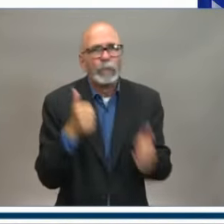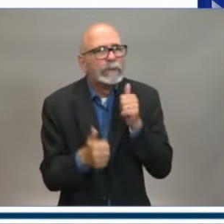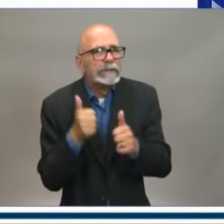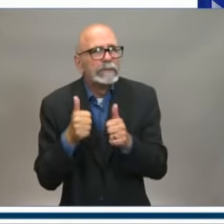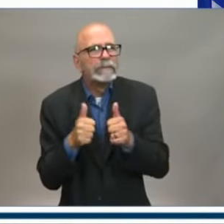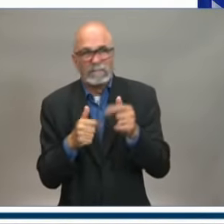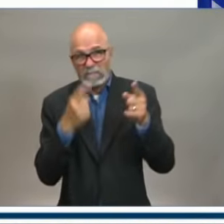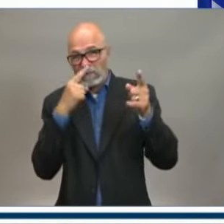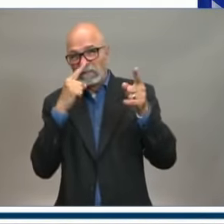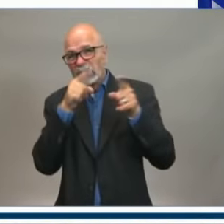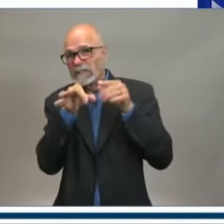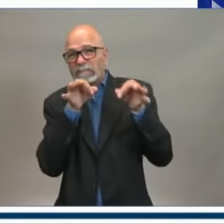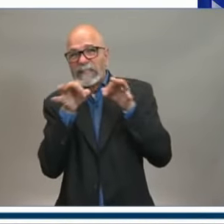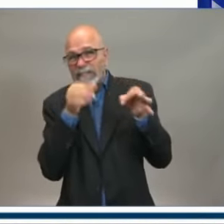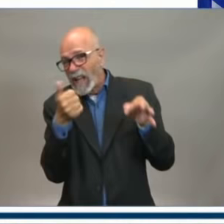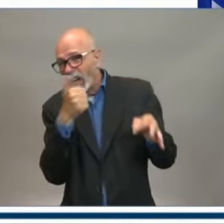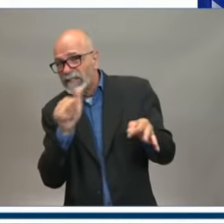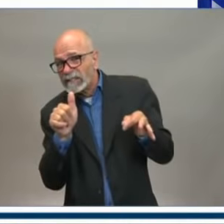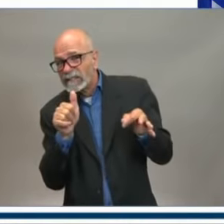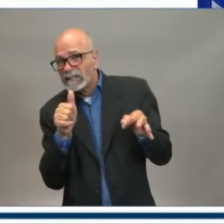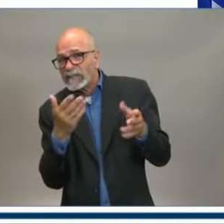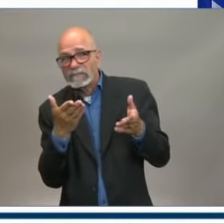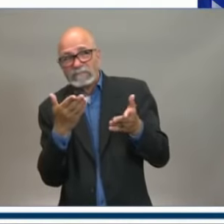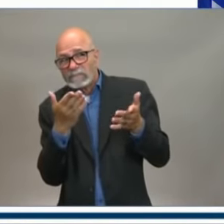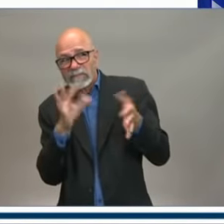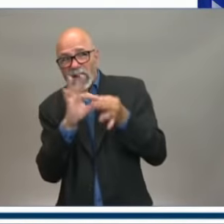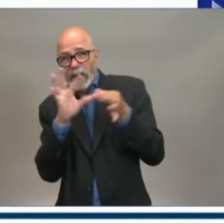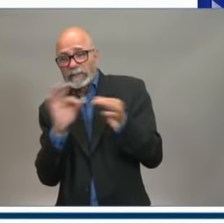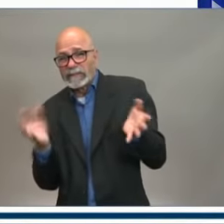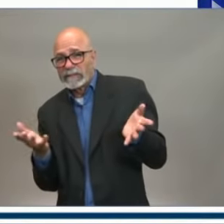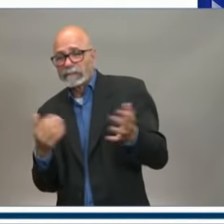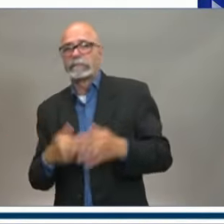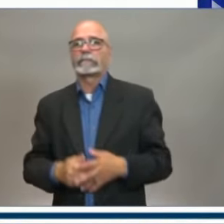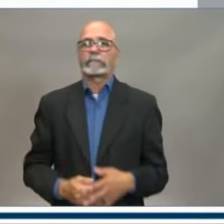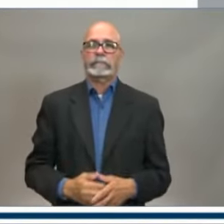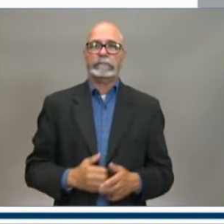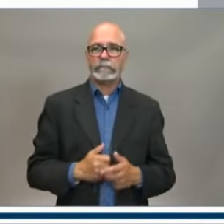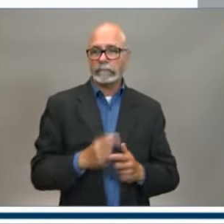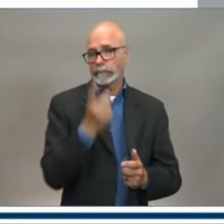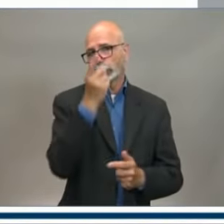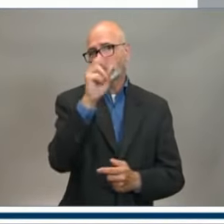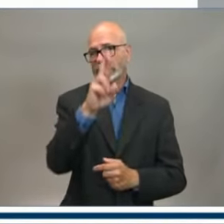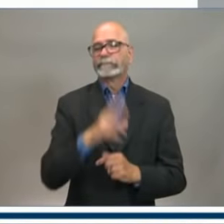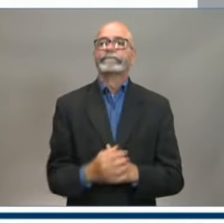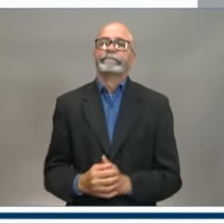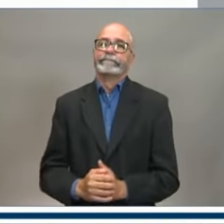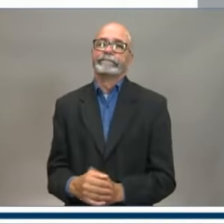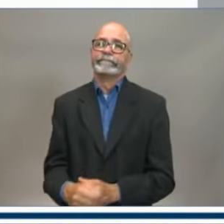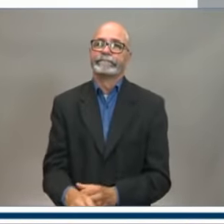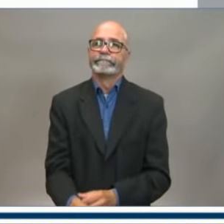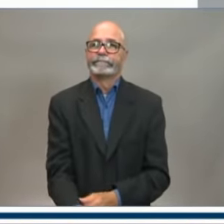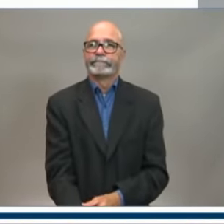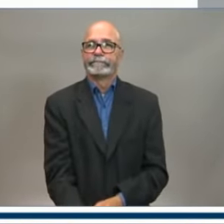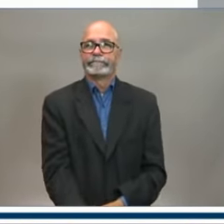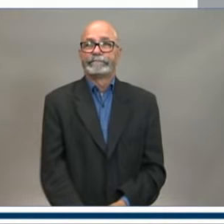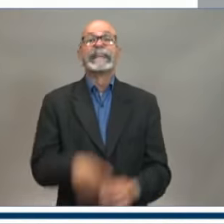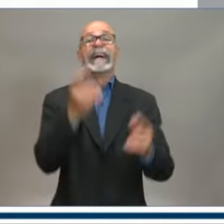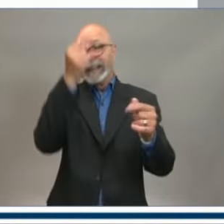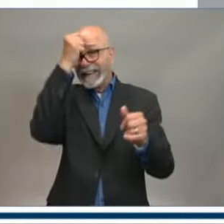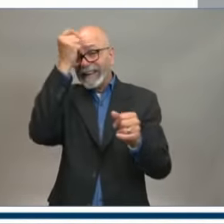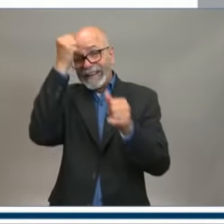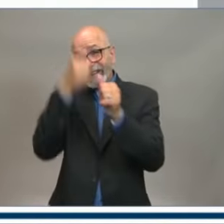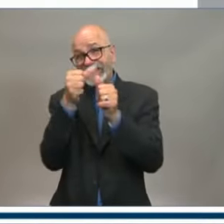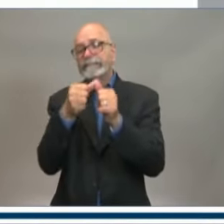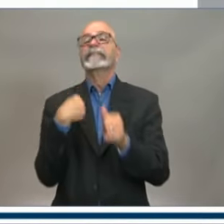there any kind of thoughts to that? I mean, what you look at our epidemic curve. I mean, it's quite typical of